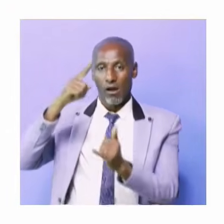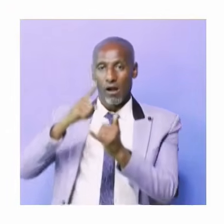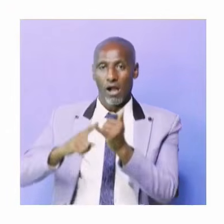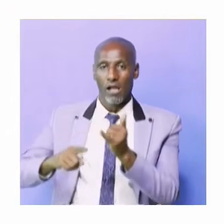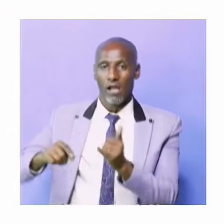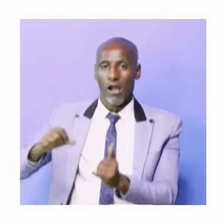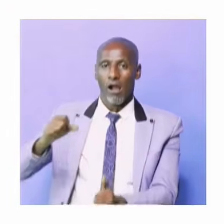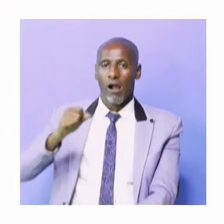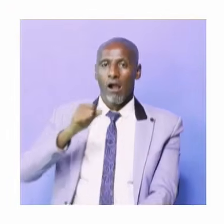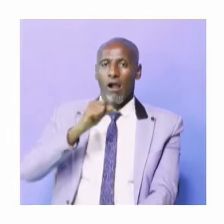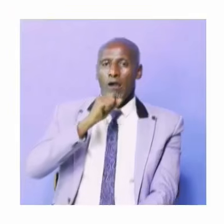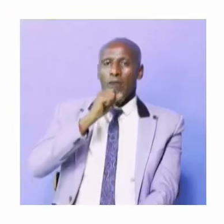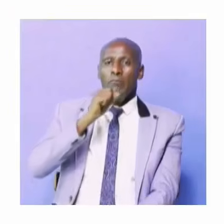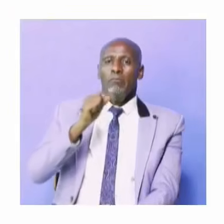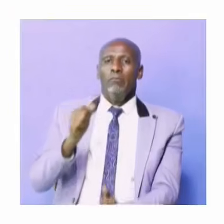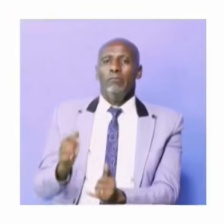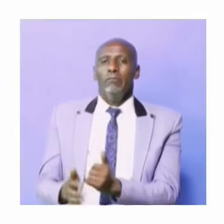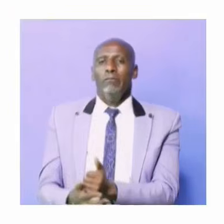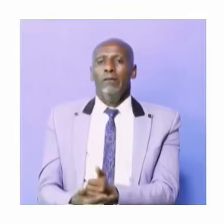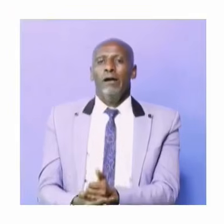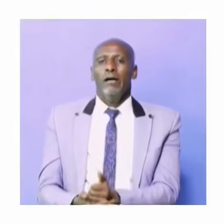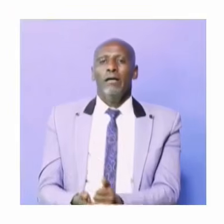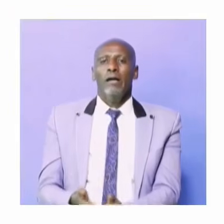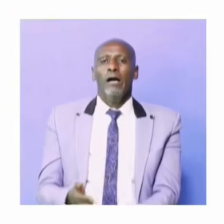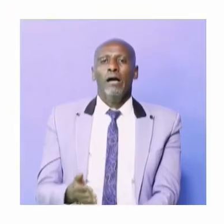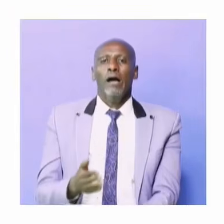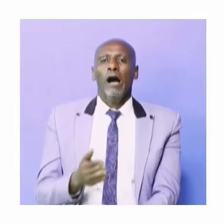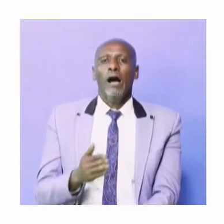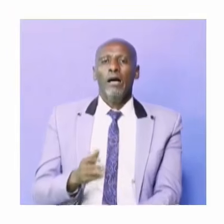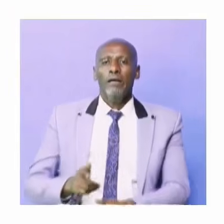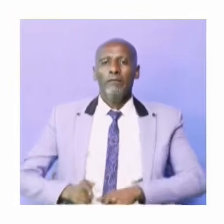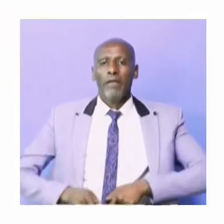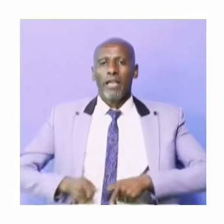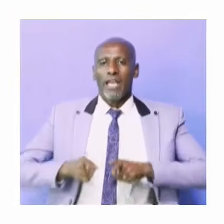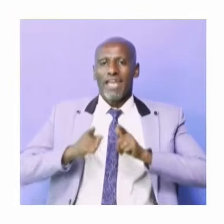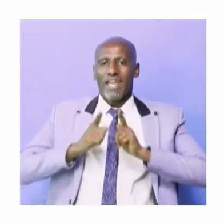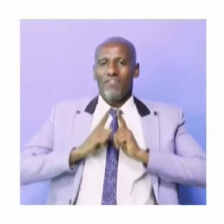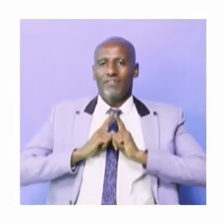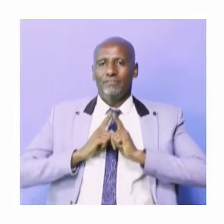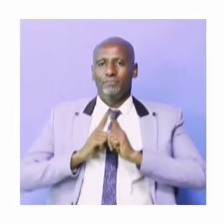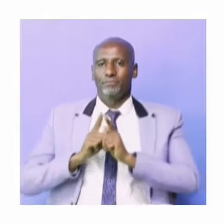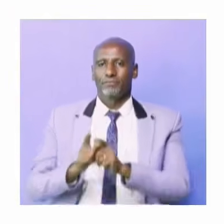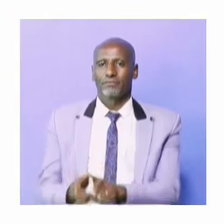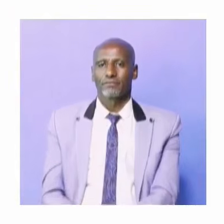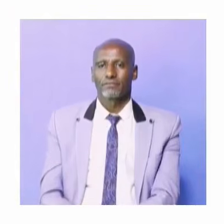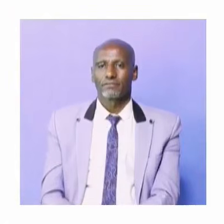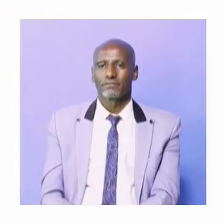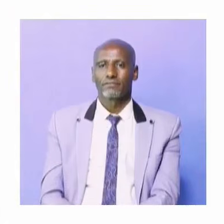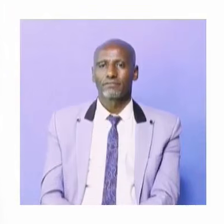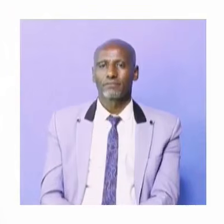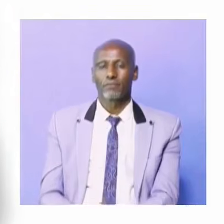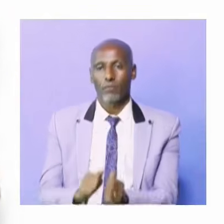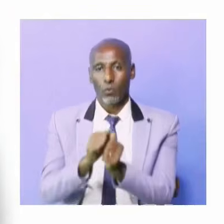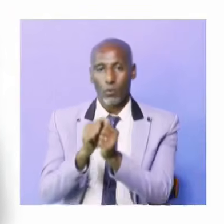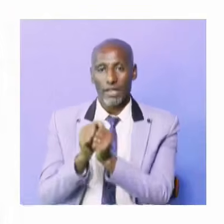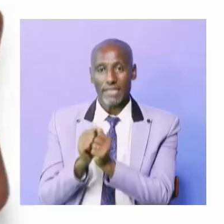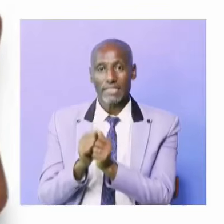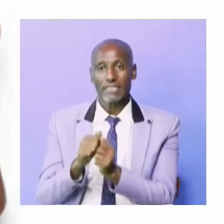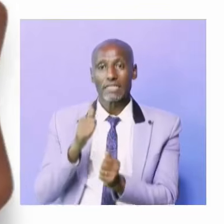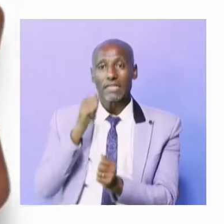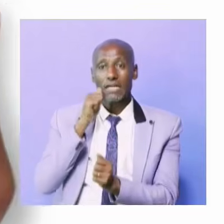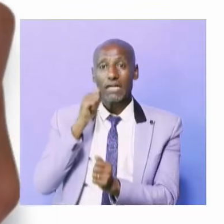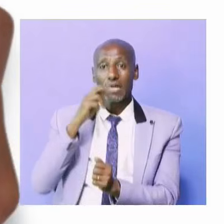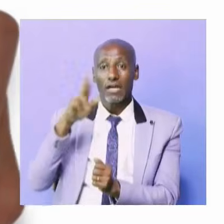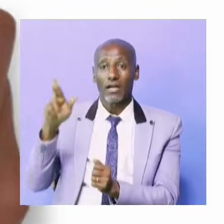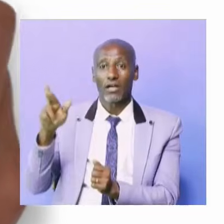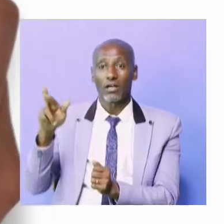right? So what do we say? Does Aster live? Does Aster live with her